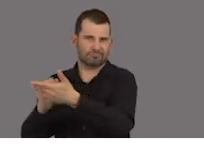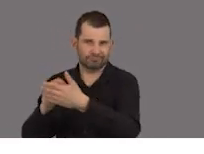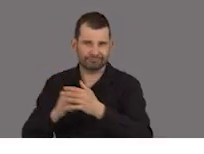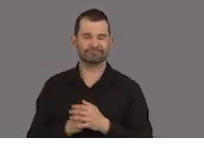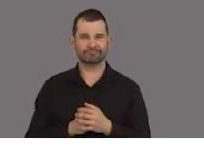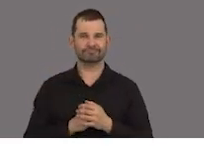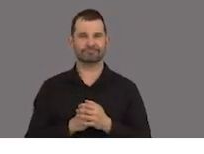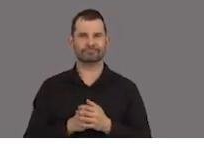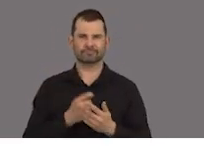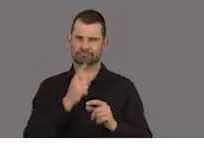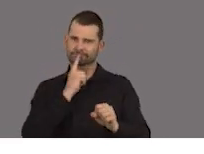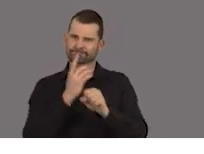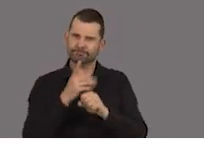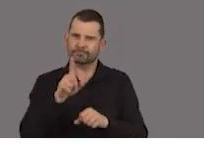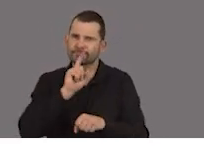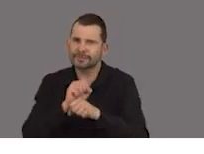added.